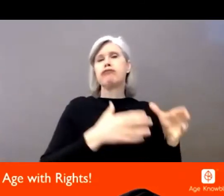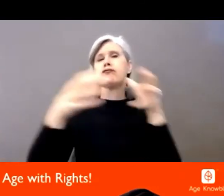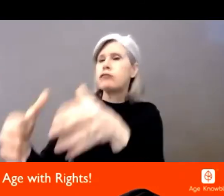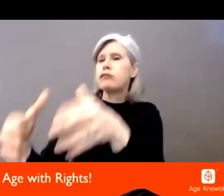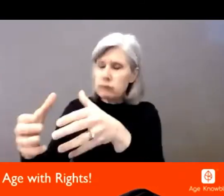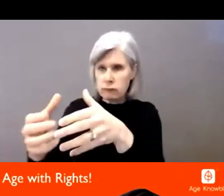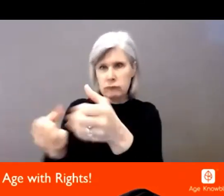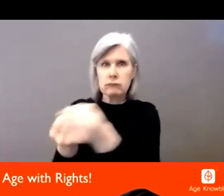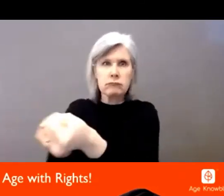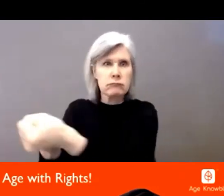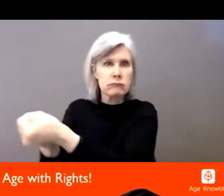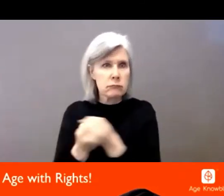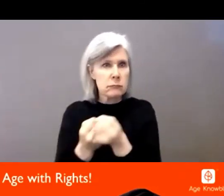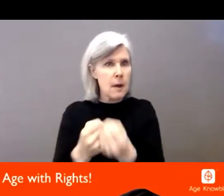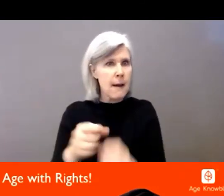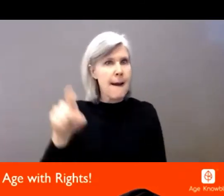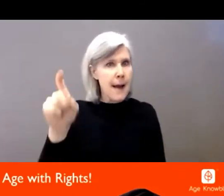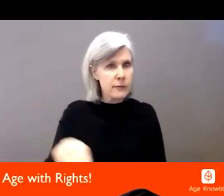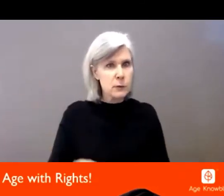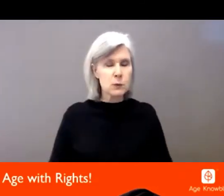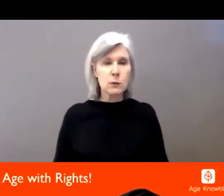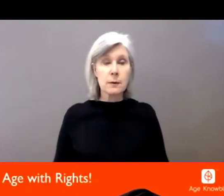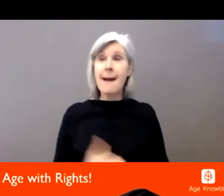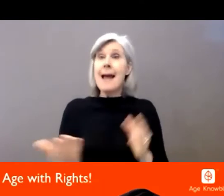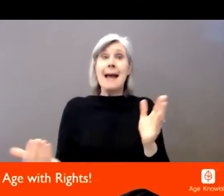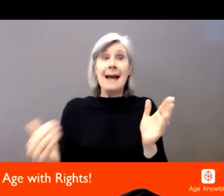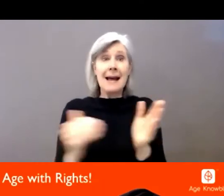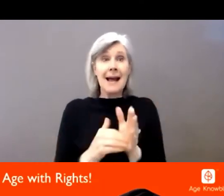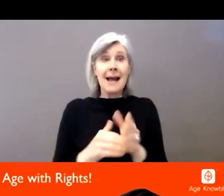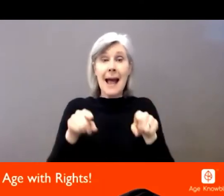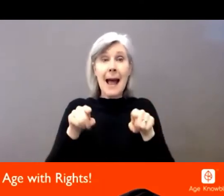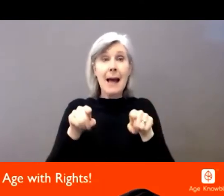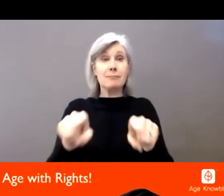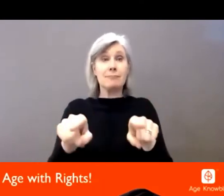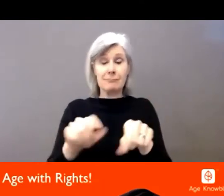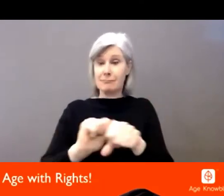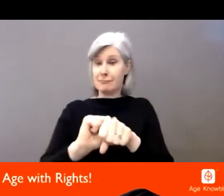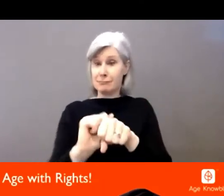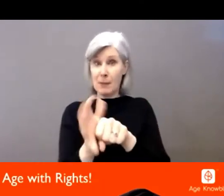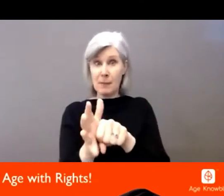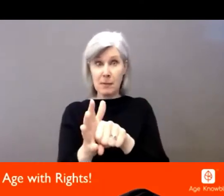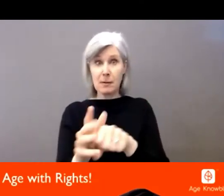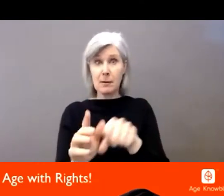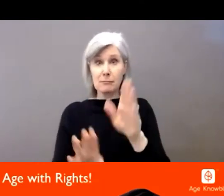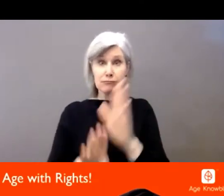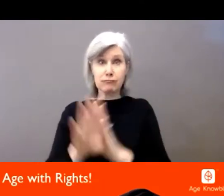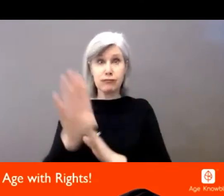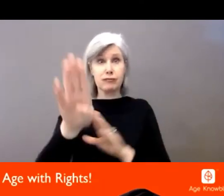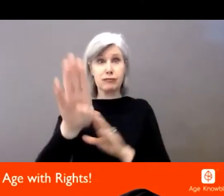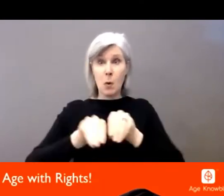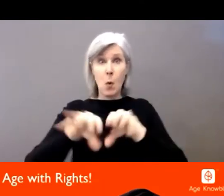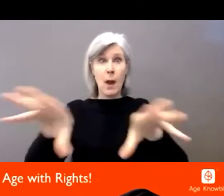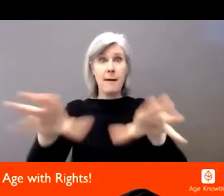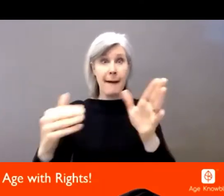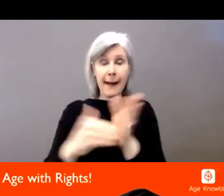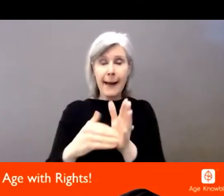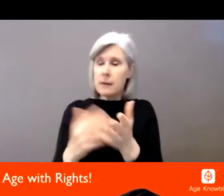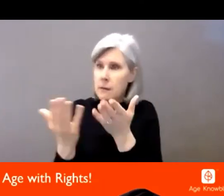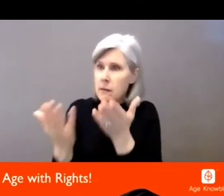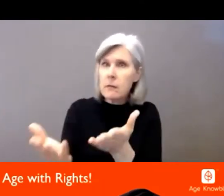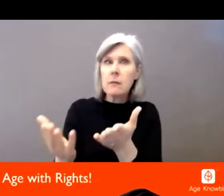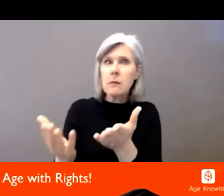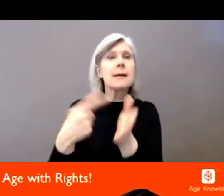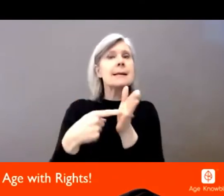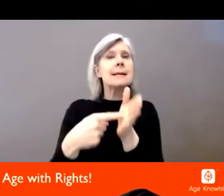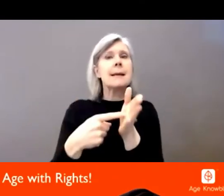in phase 2 of the pandemic that the same thing happened as in phase 1? For instance, there are 70 people who died at the Roberta